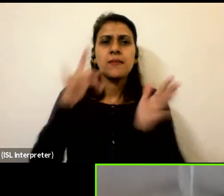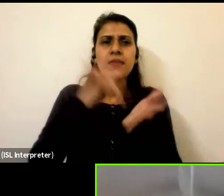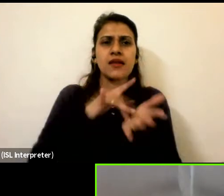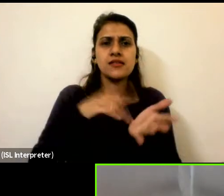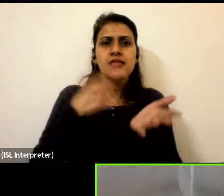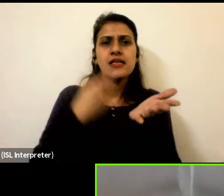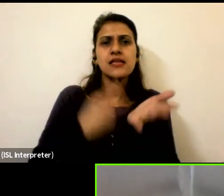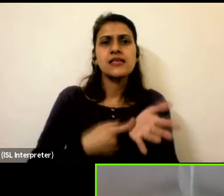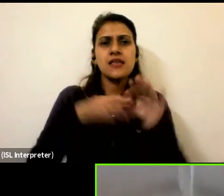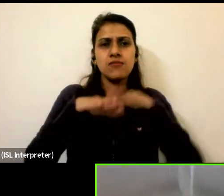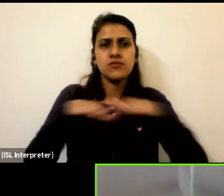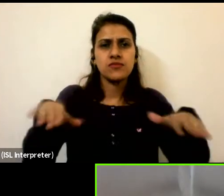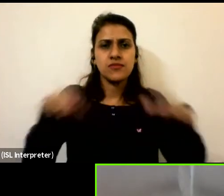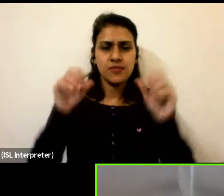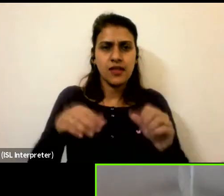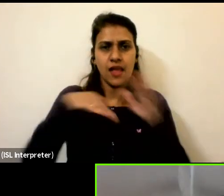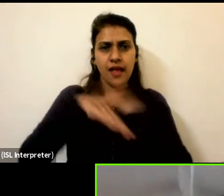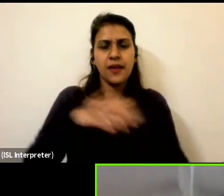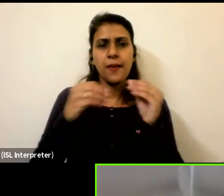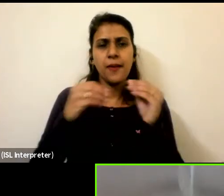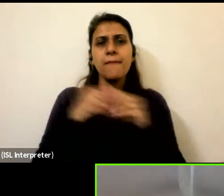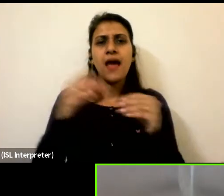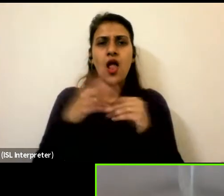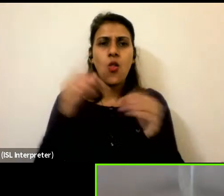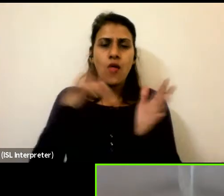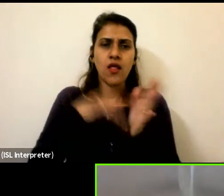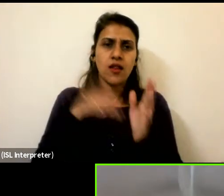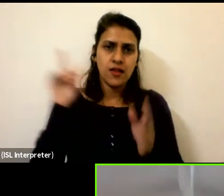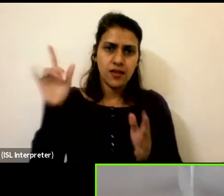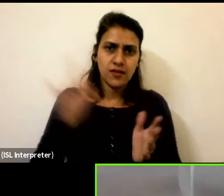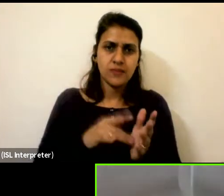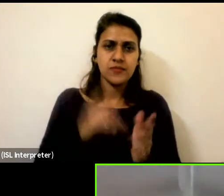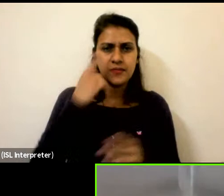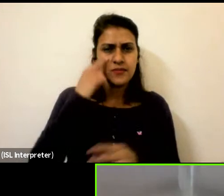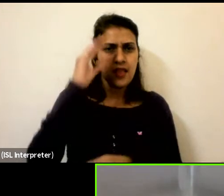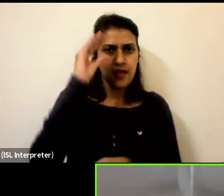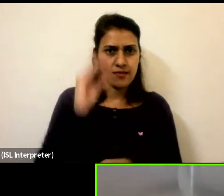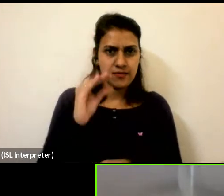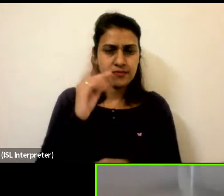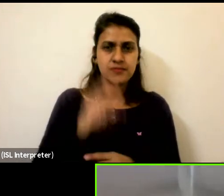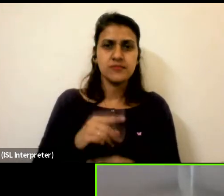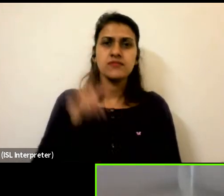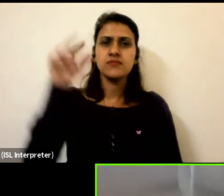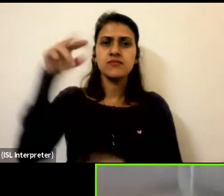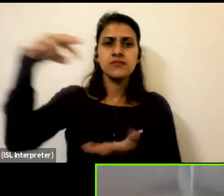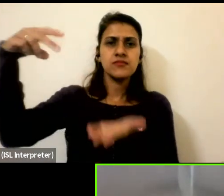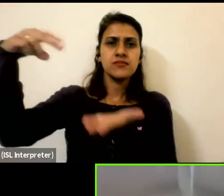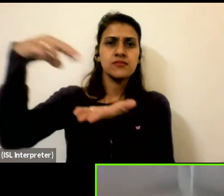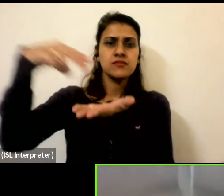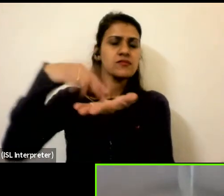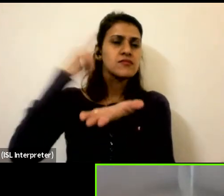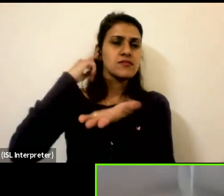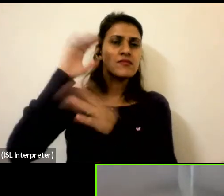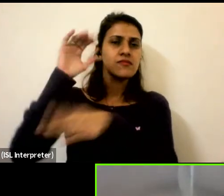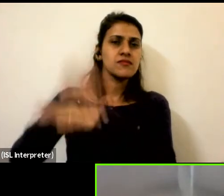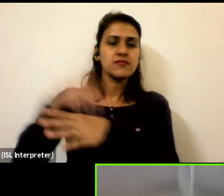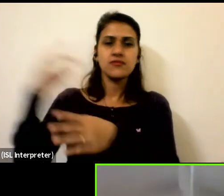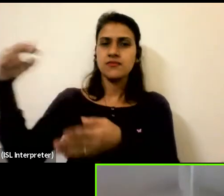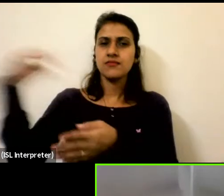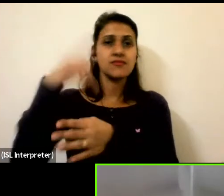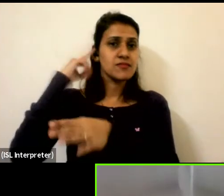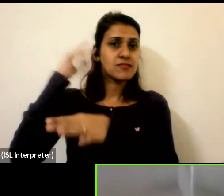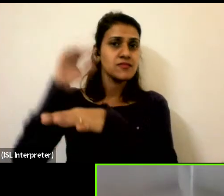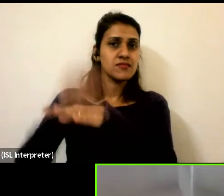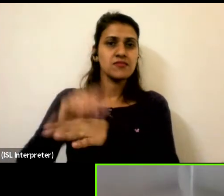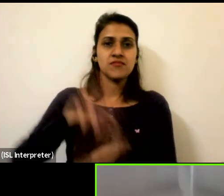Bangalore headquarters, and she had low vision, and she would recognize my footsteps every time I was to enter. So she